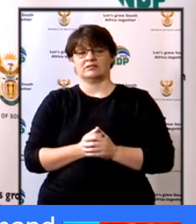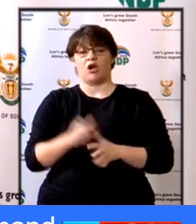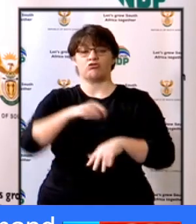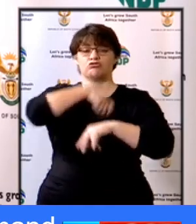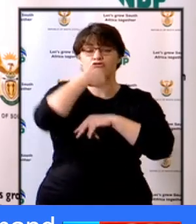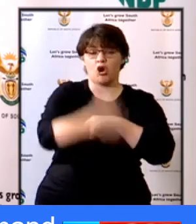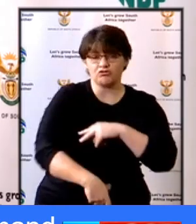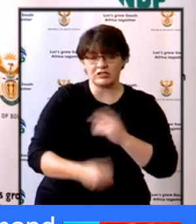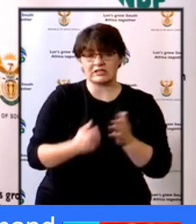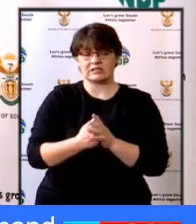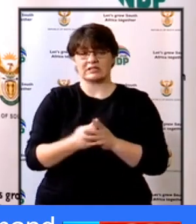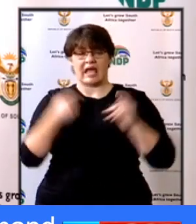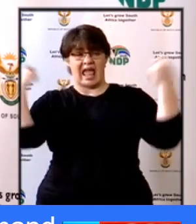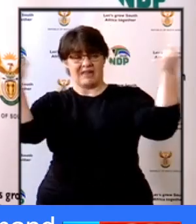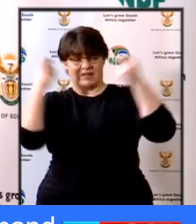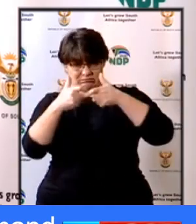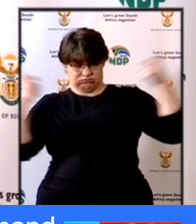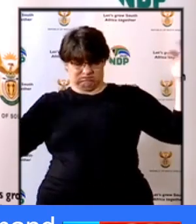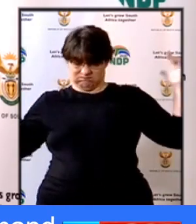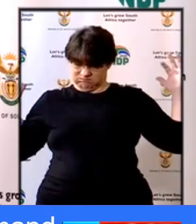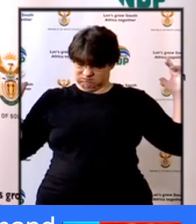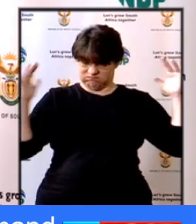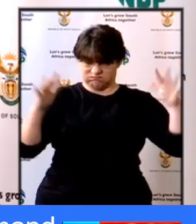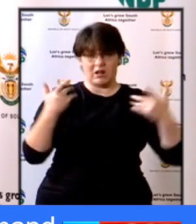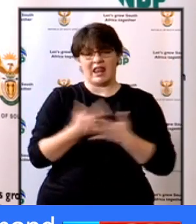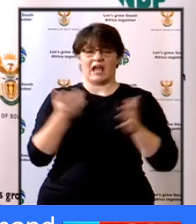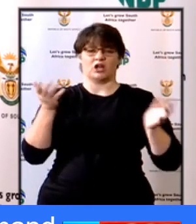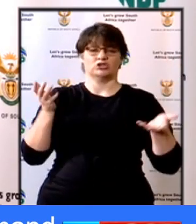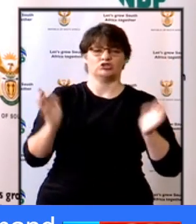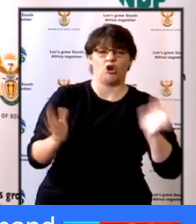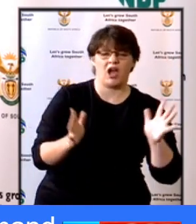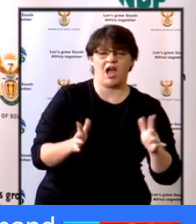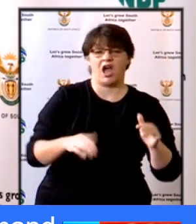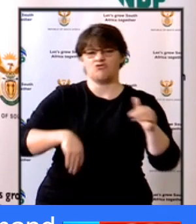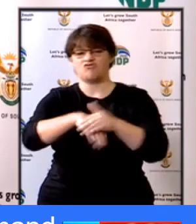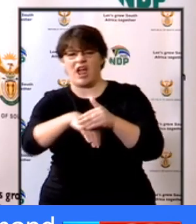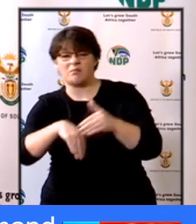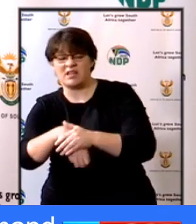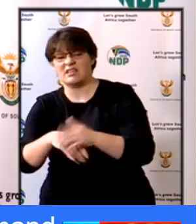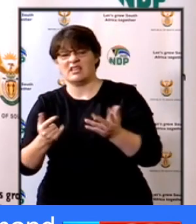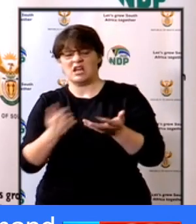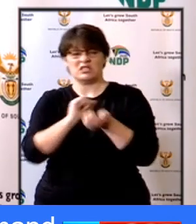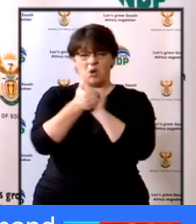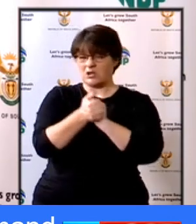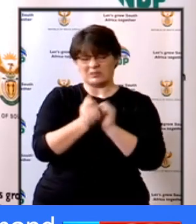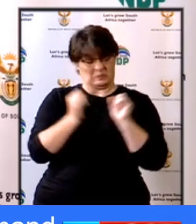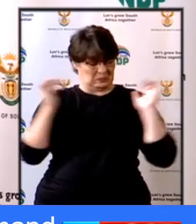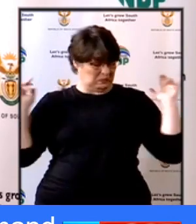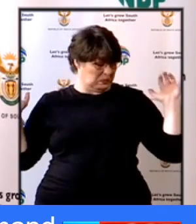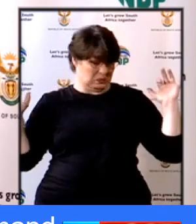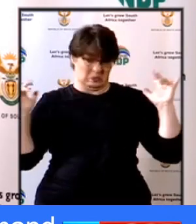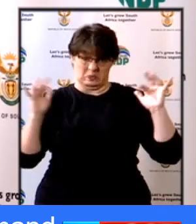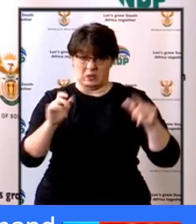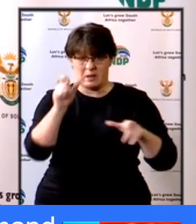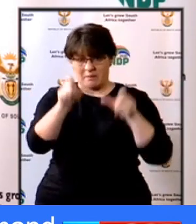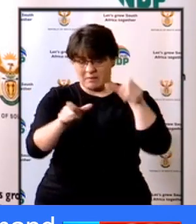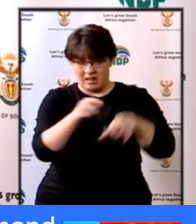conferences and big events like your big soccer and rugby sports events. We have large numbers